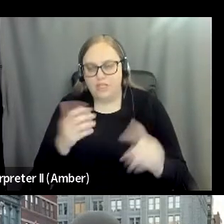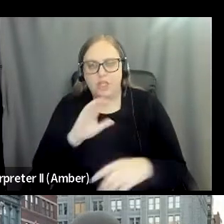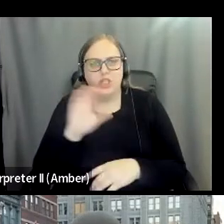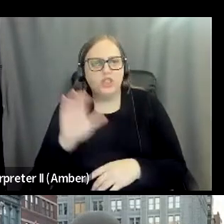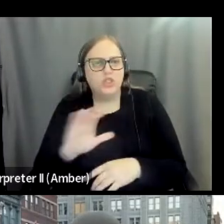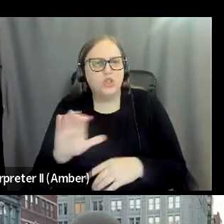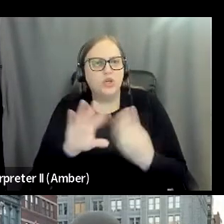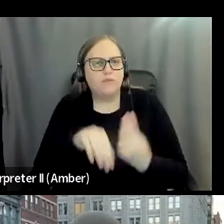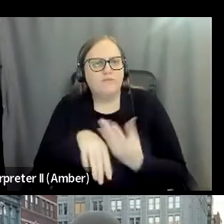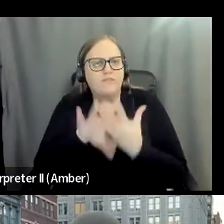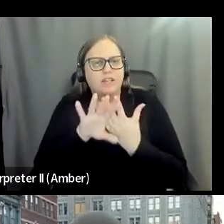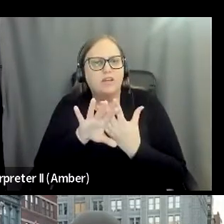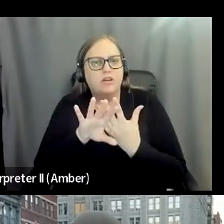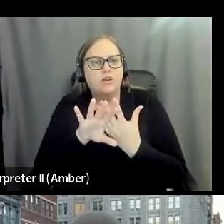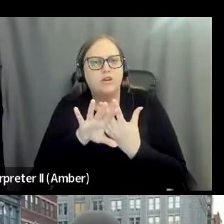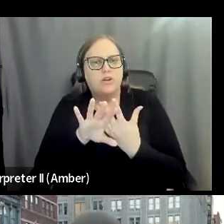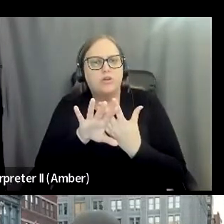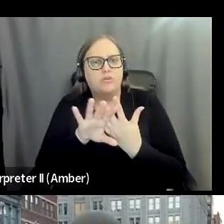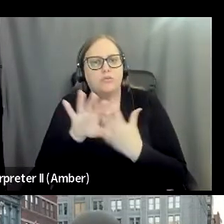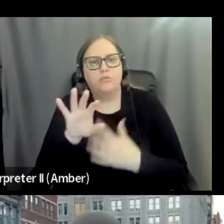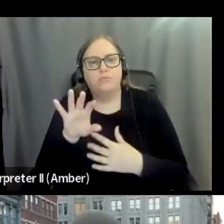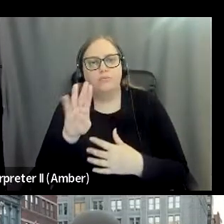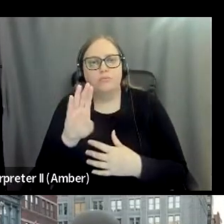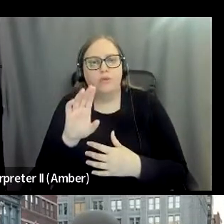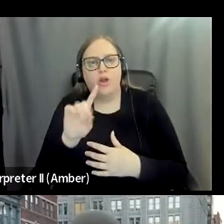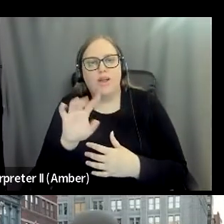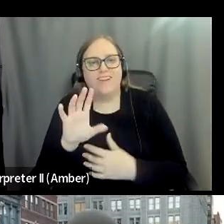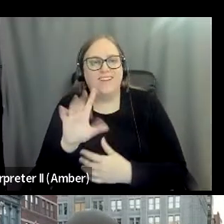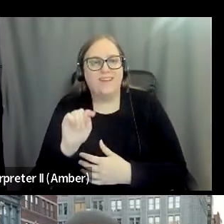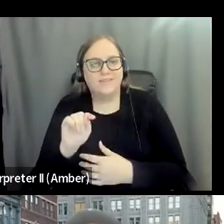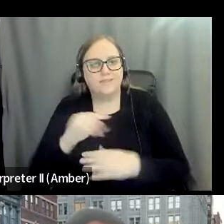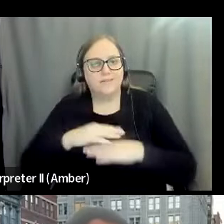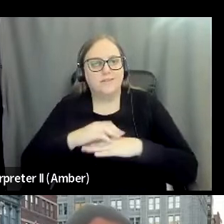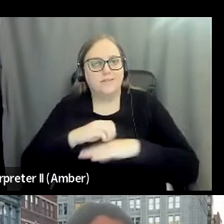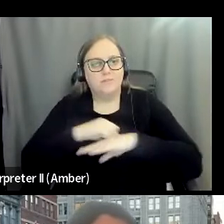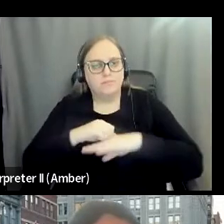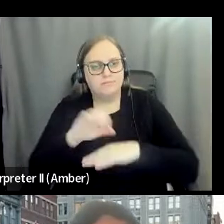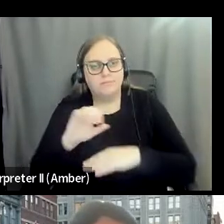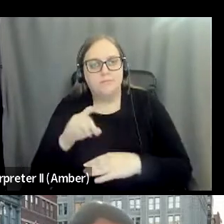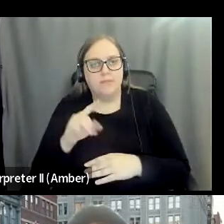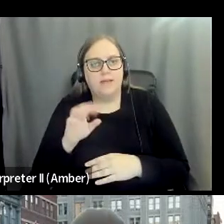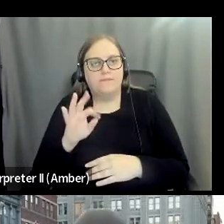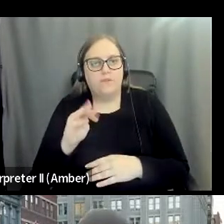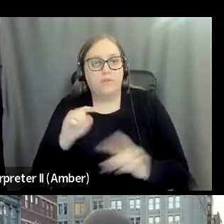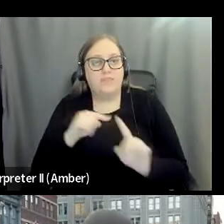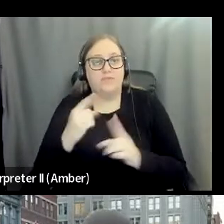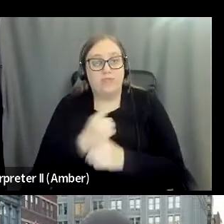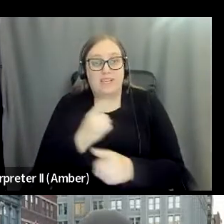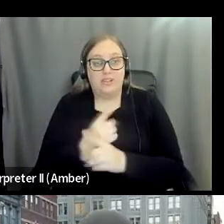video conference broadcast platform. This is a regular meeting. We have